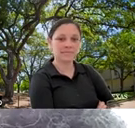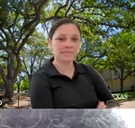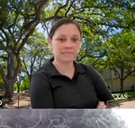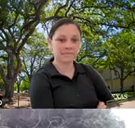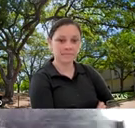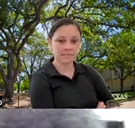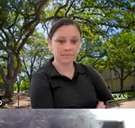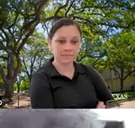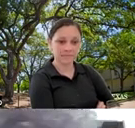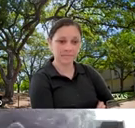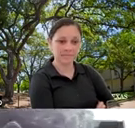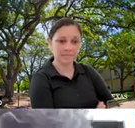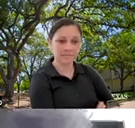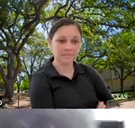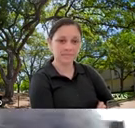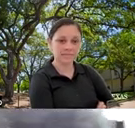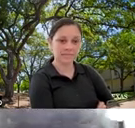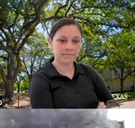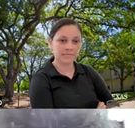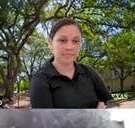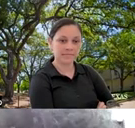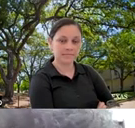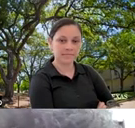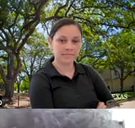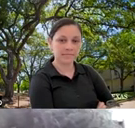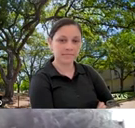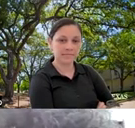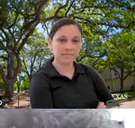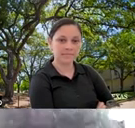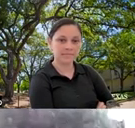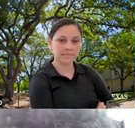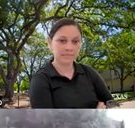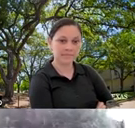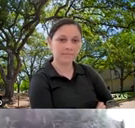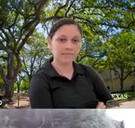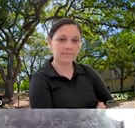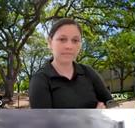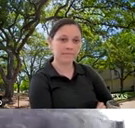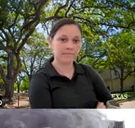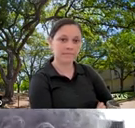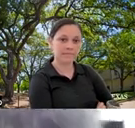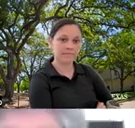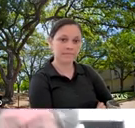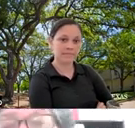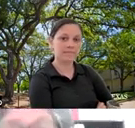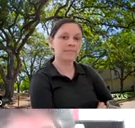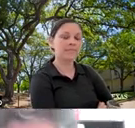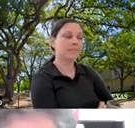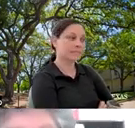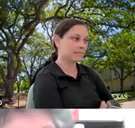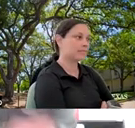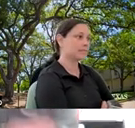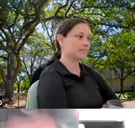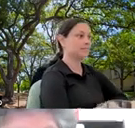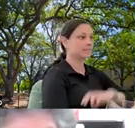to note about the interviews is that they have conducted interviews in South Texas. It just had not been analyzed and